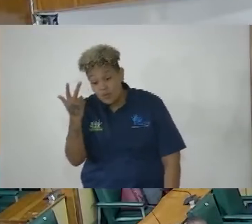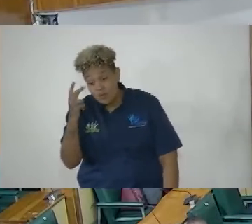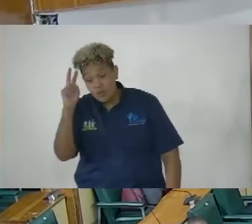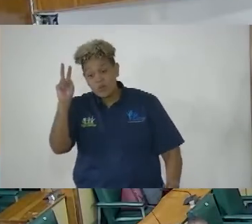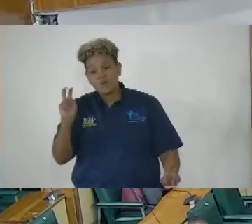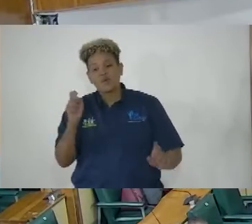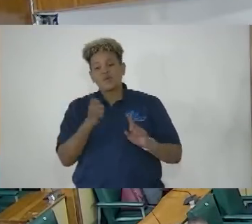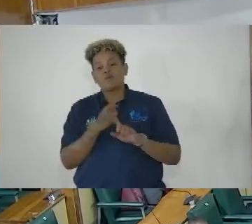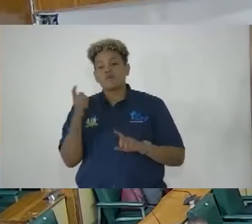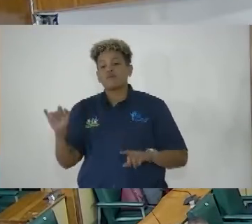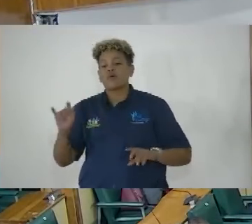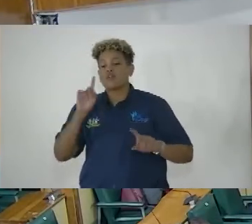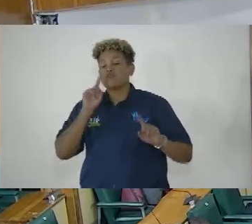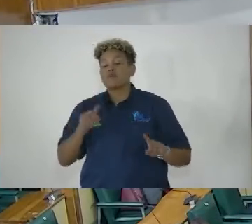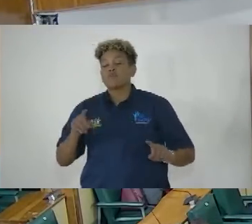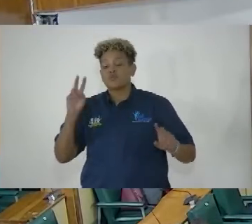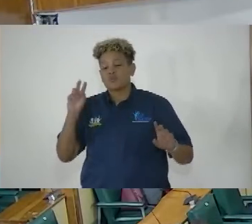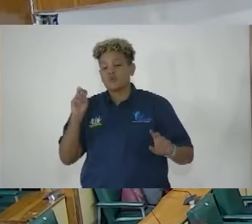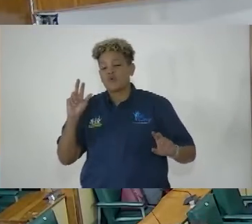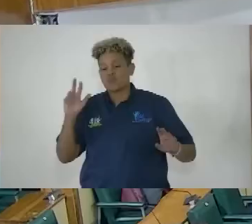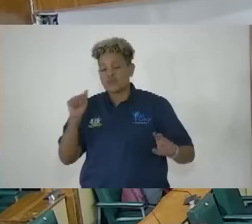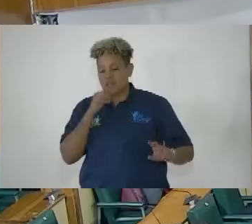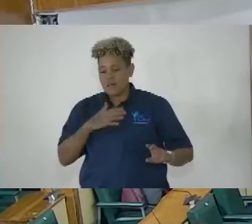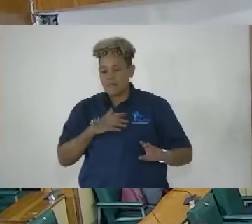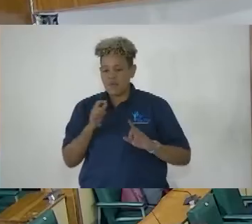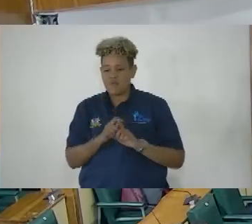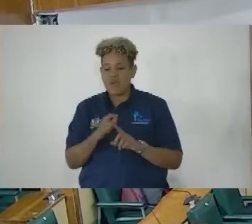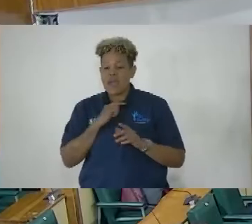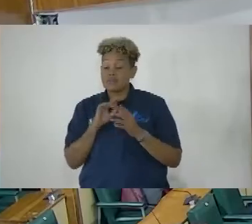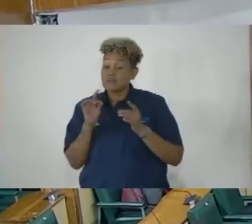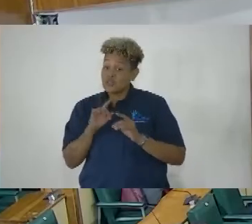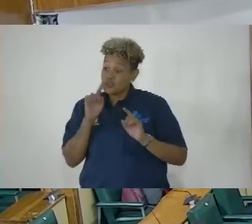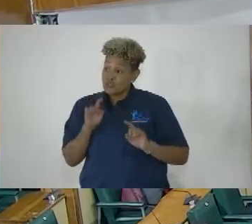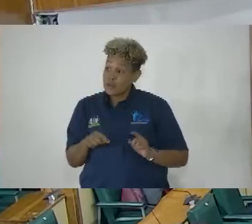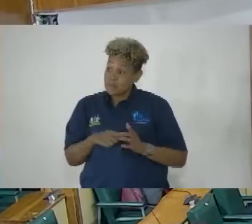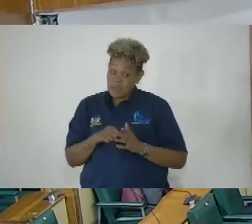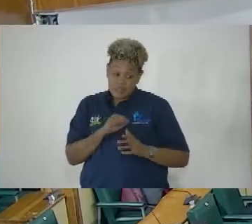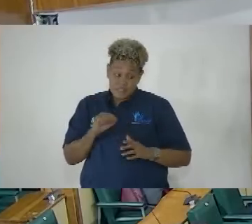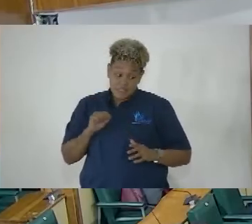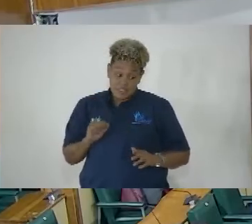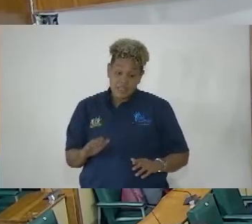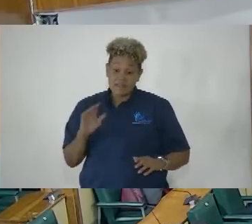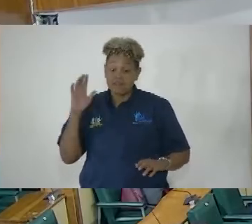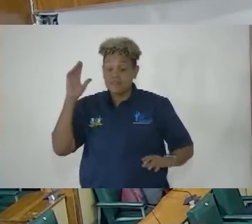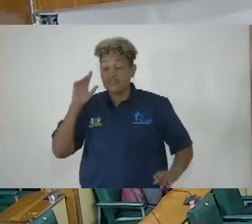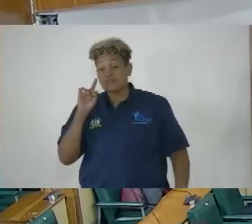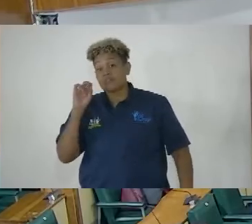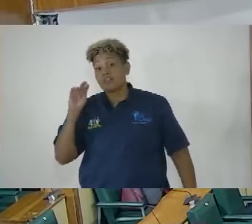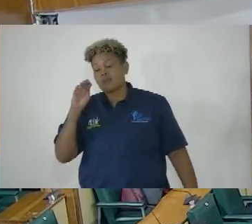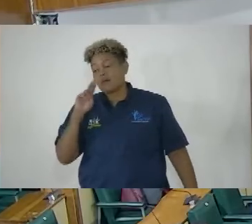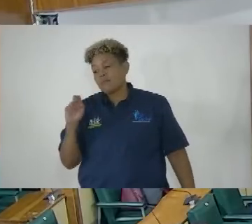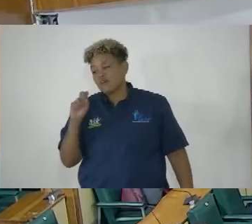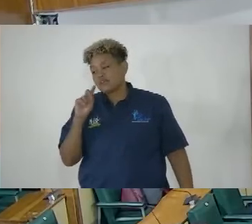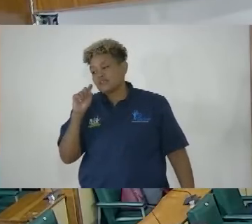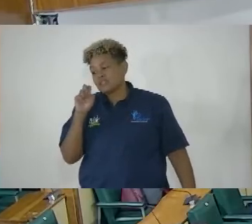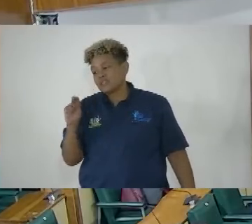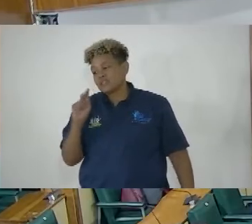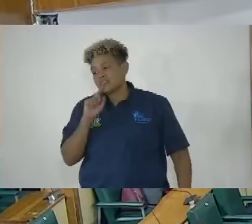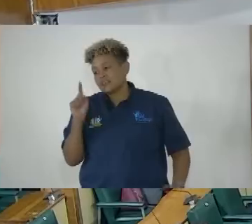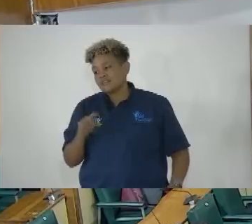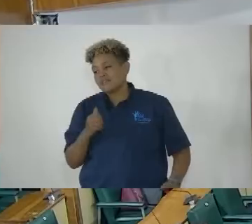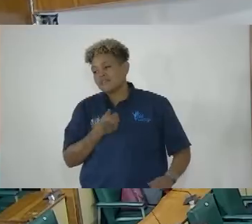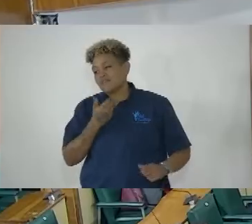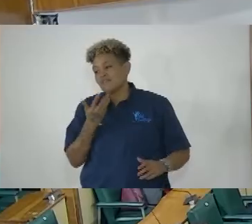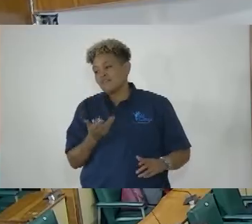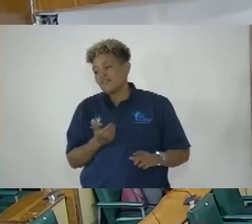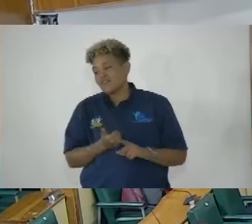quotes from that report. Not my words. I'm speaking in Senator Dana Morris Dixon's voice